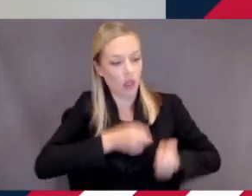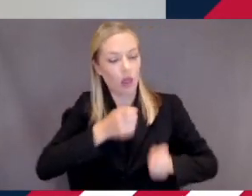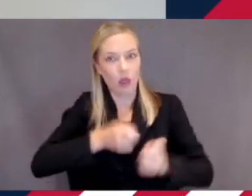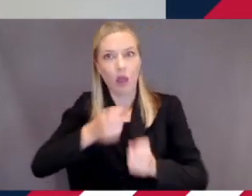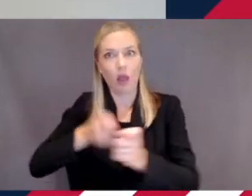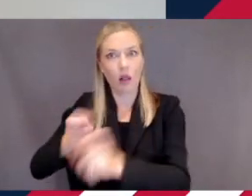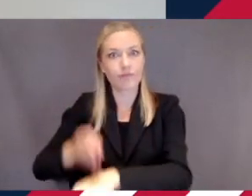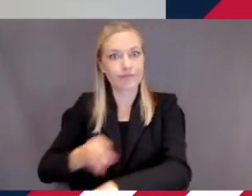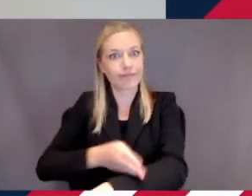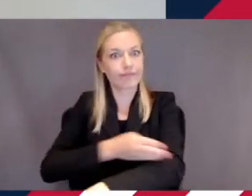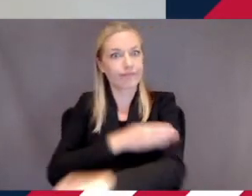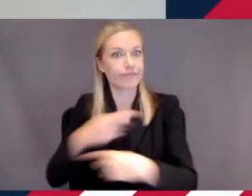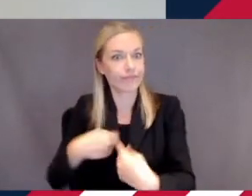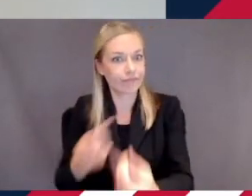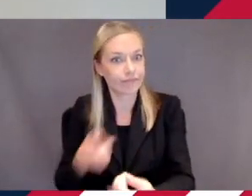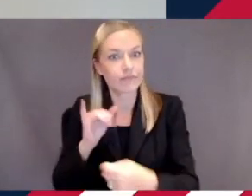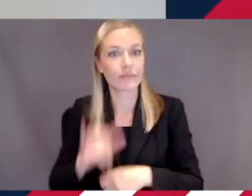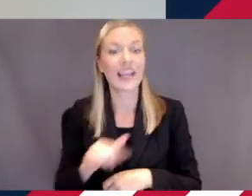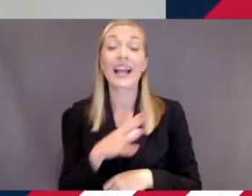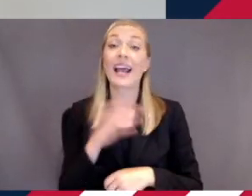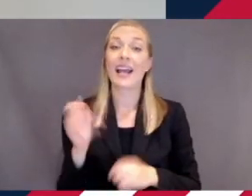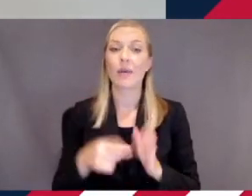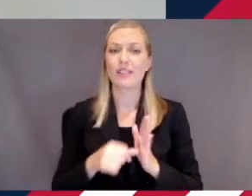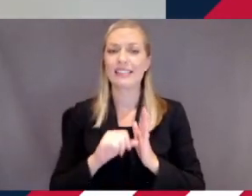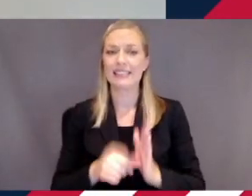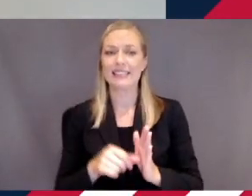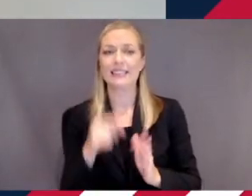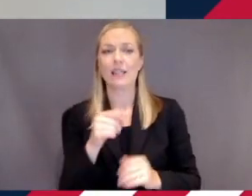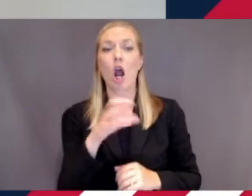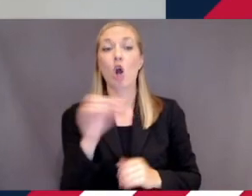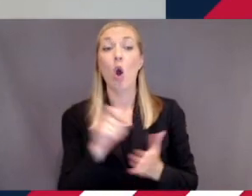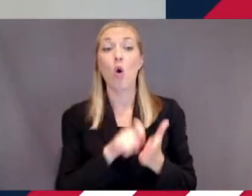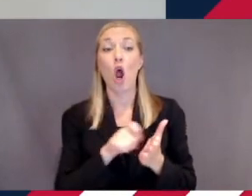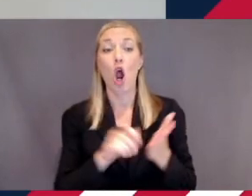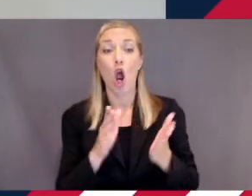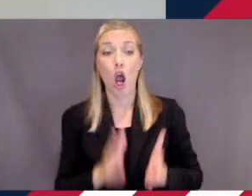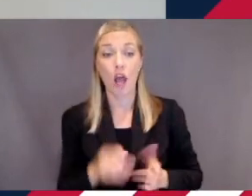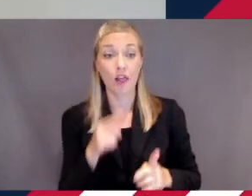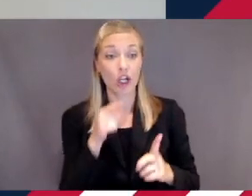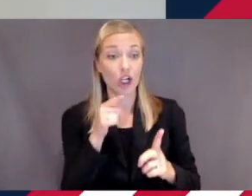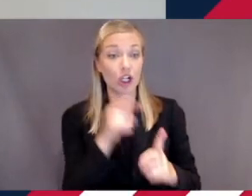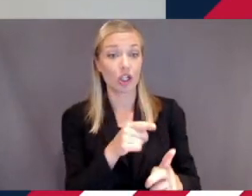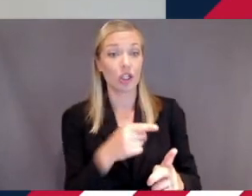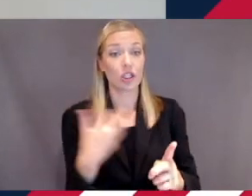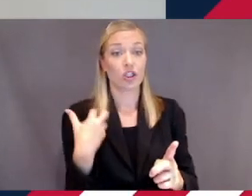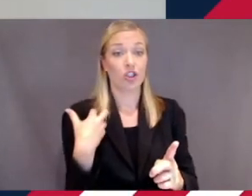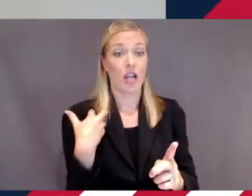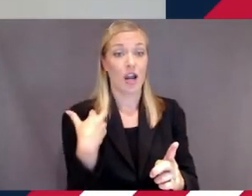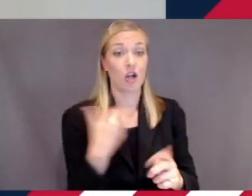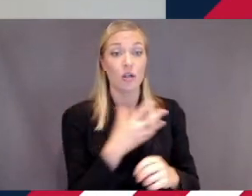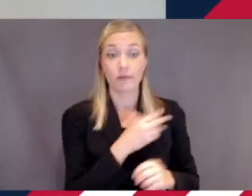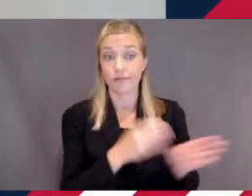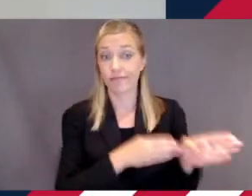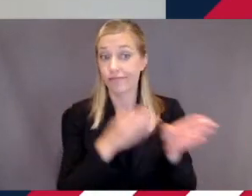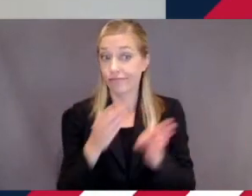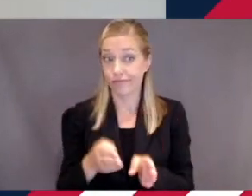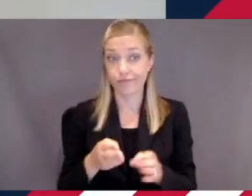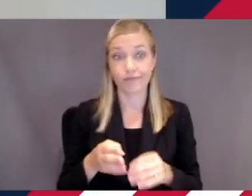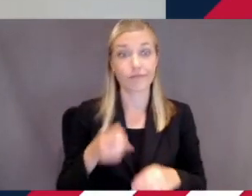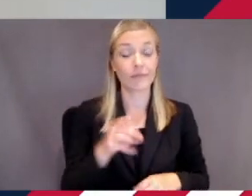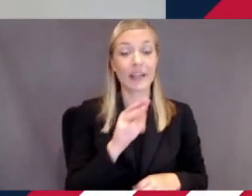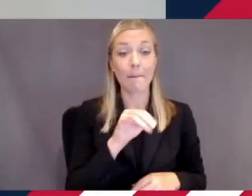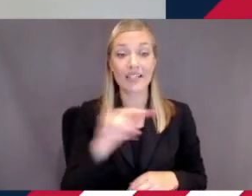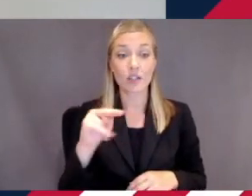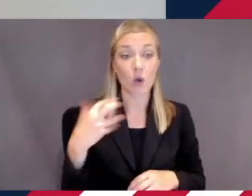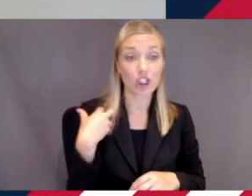ASDC Chair and Minnesota DFL Chair Ken Martin, Washington State Chair Tina Podladowski, Nebraska Chair Jane Klebb, and South